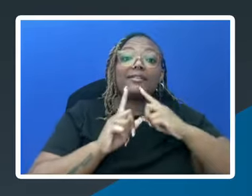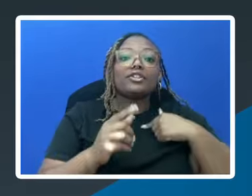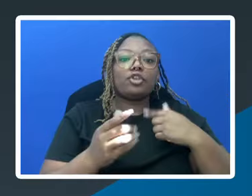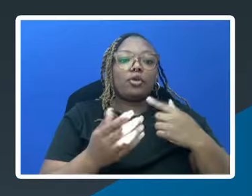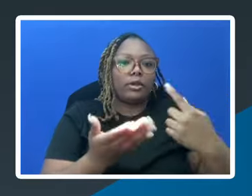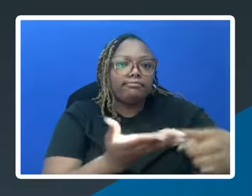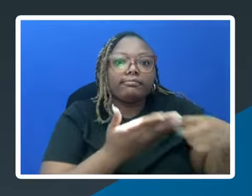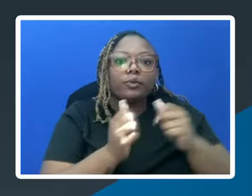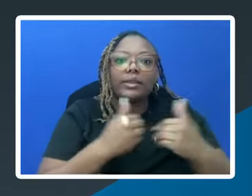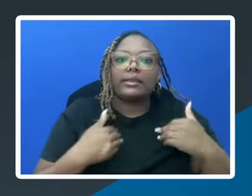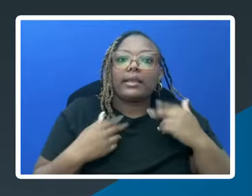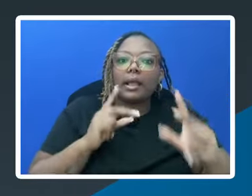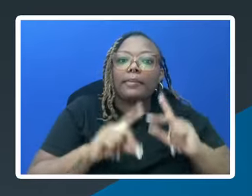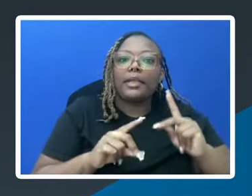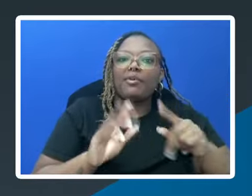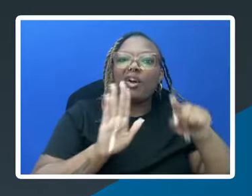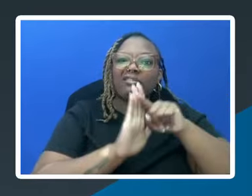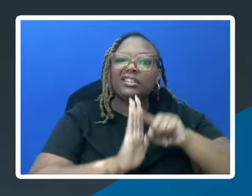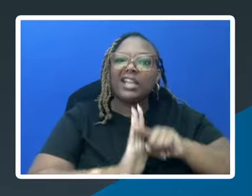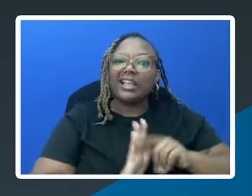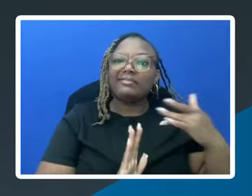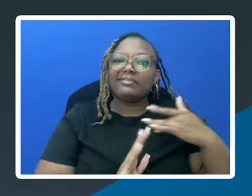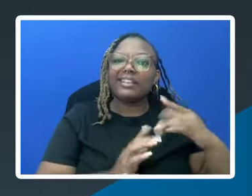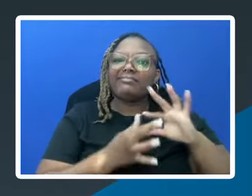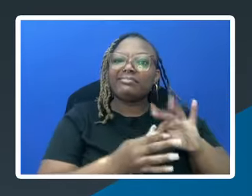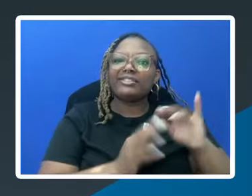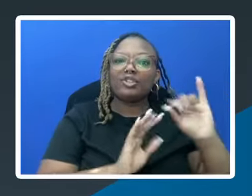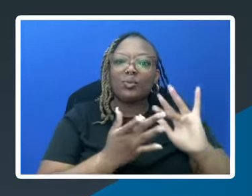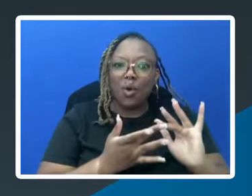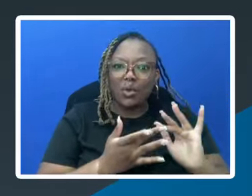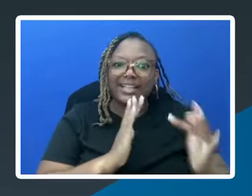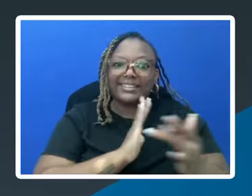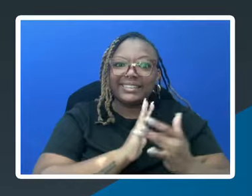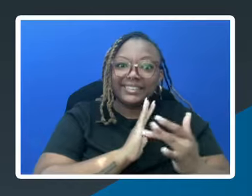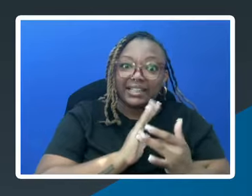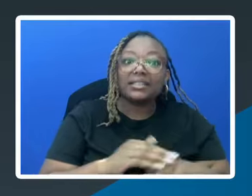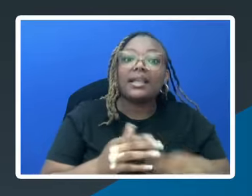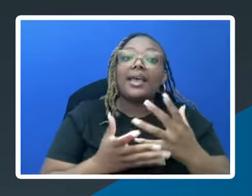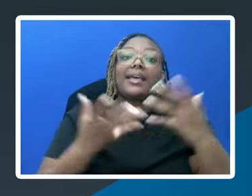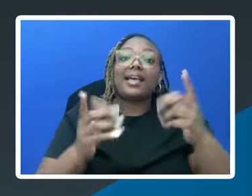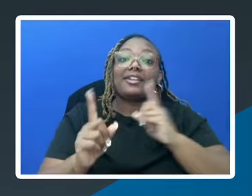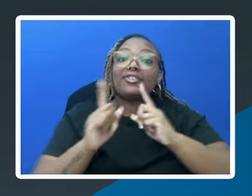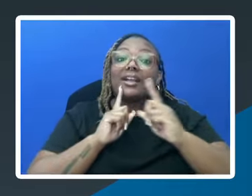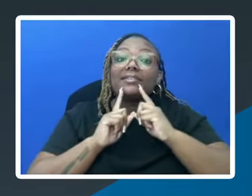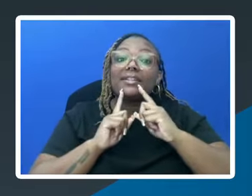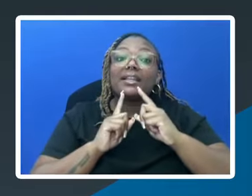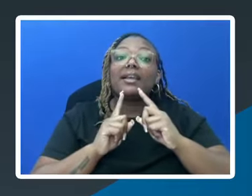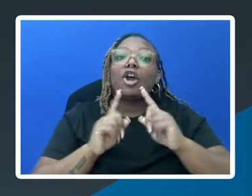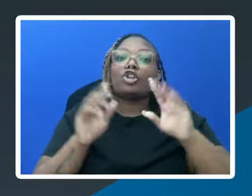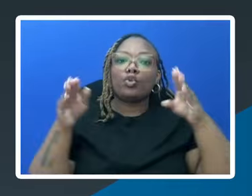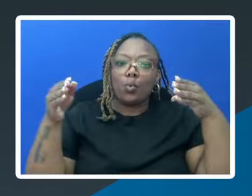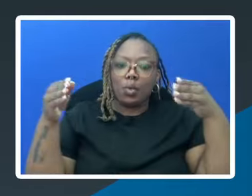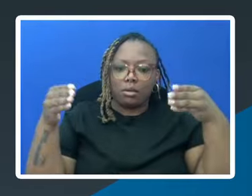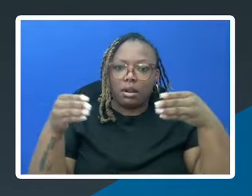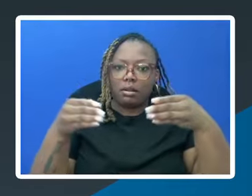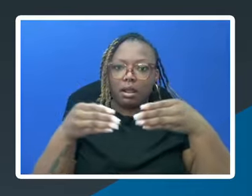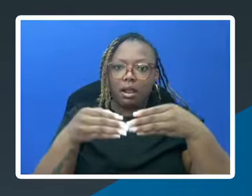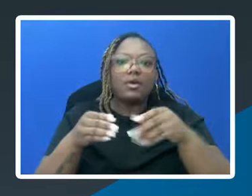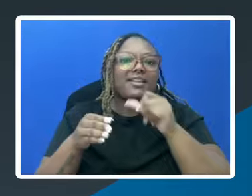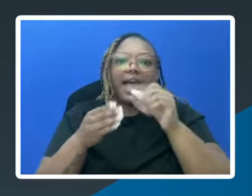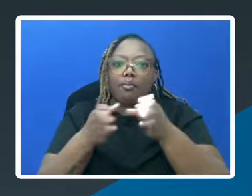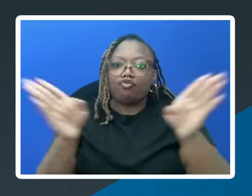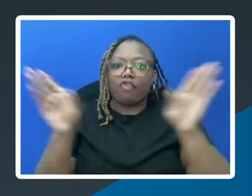very negative about technology, and a lot of the conversations are also too narrow. And let me give you an example of what I mean by